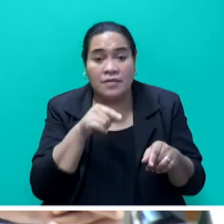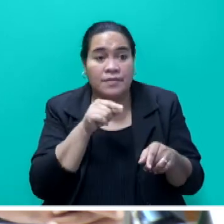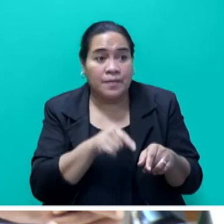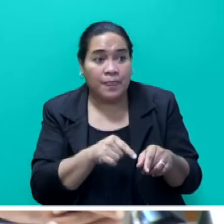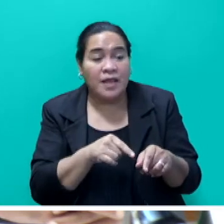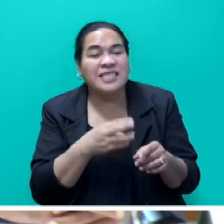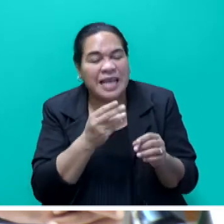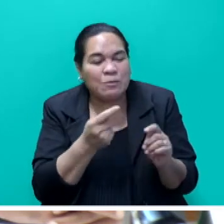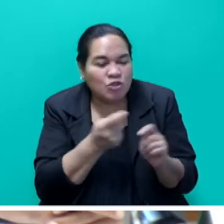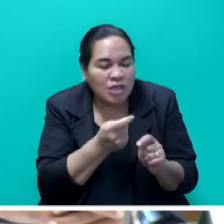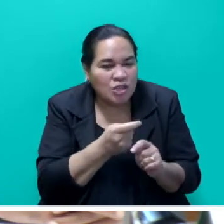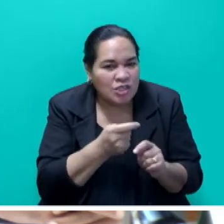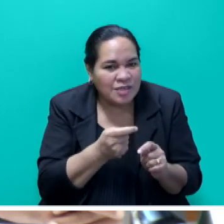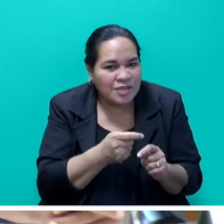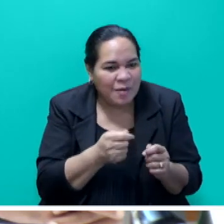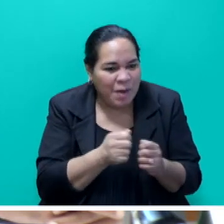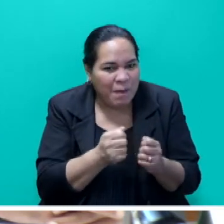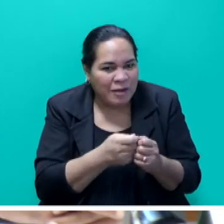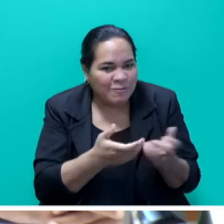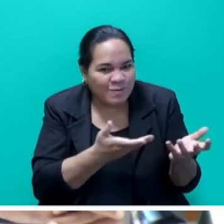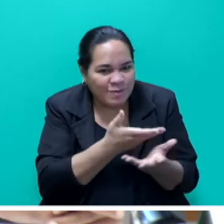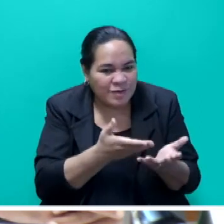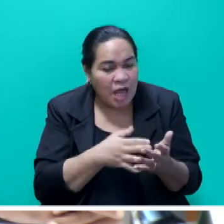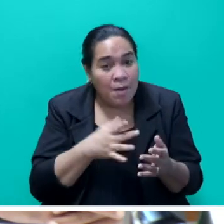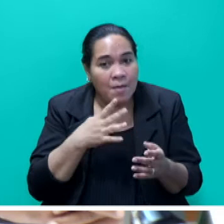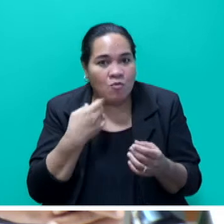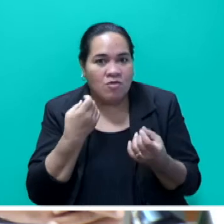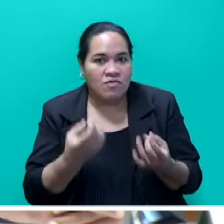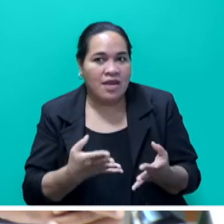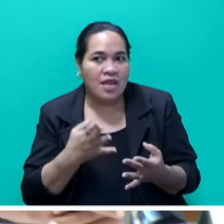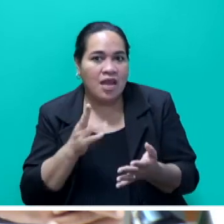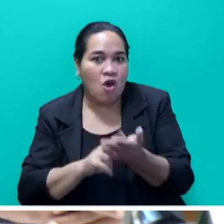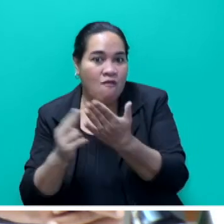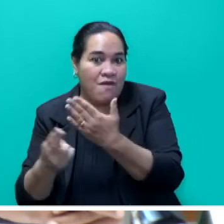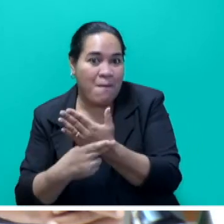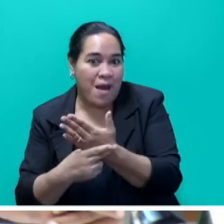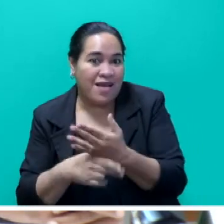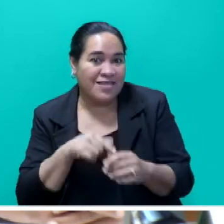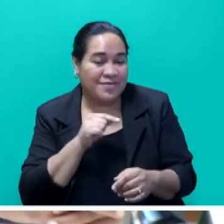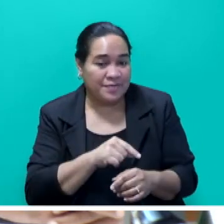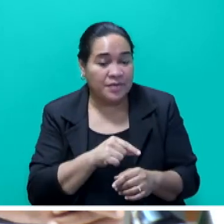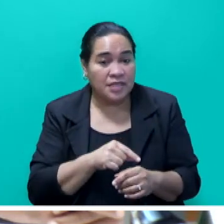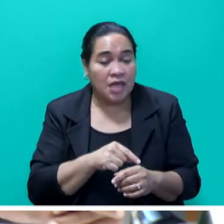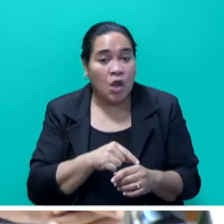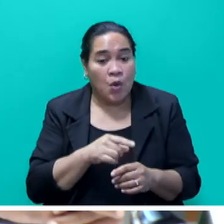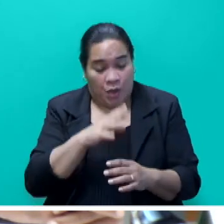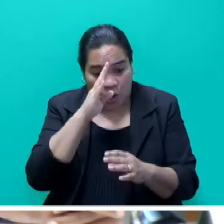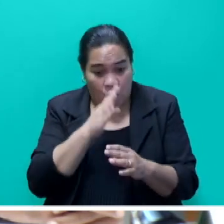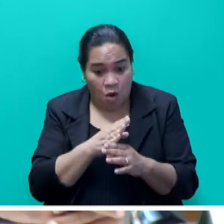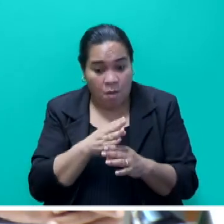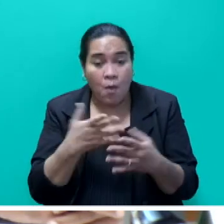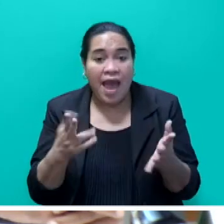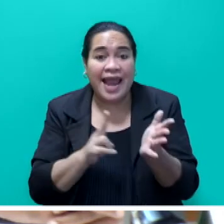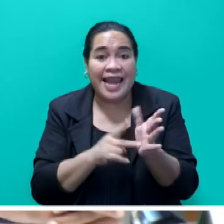we get the funding, it will be probably maybe in November or so. Our target from that is to do at Natewa